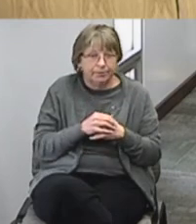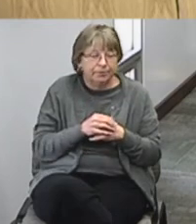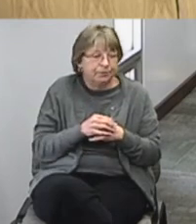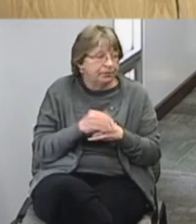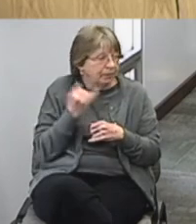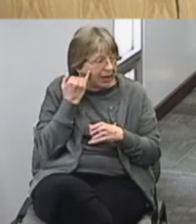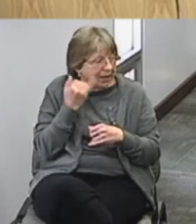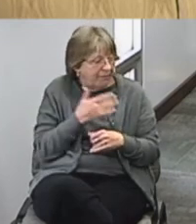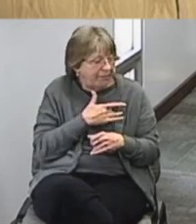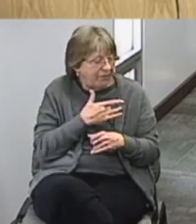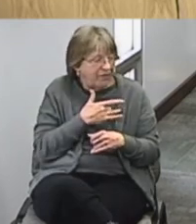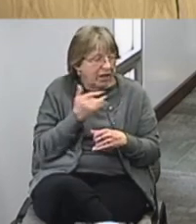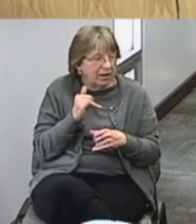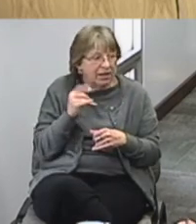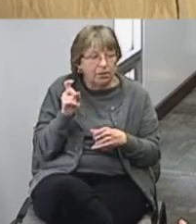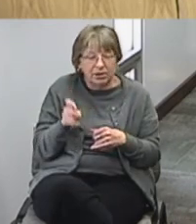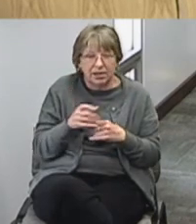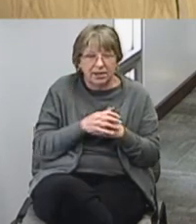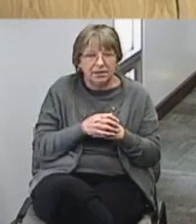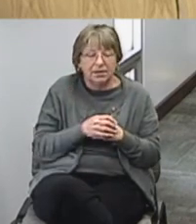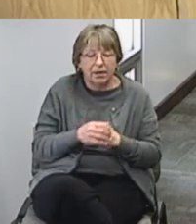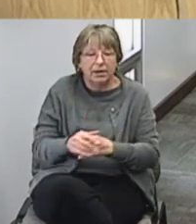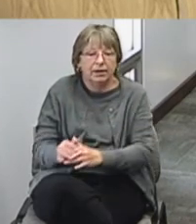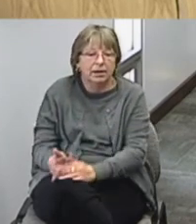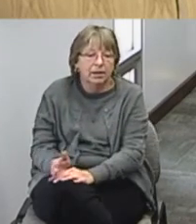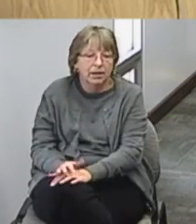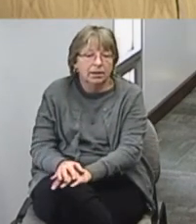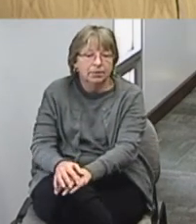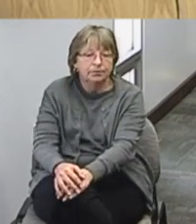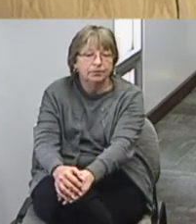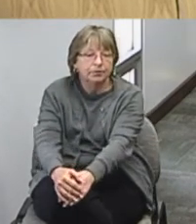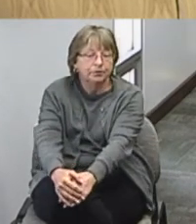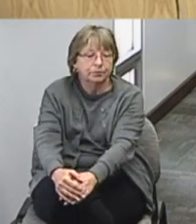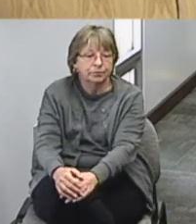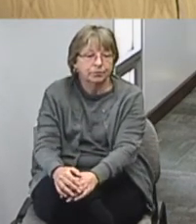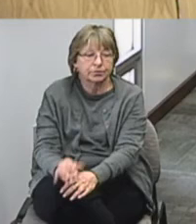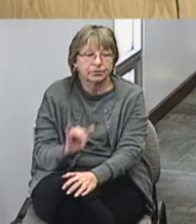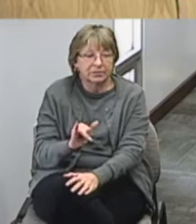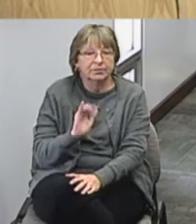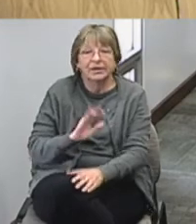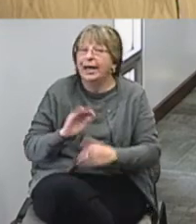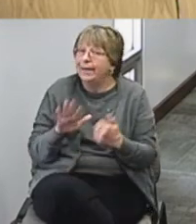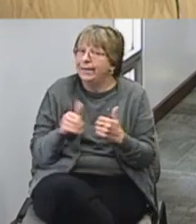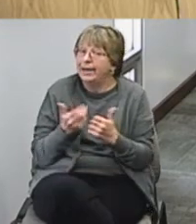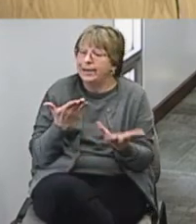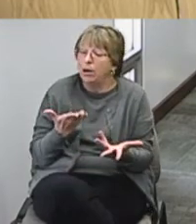we felt that it was necessary. That's how I arrived.